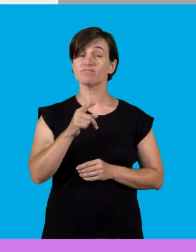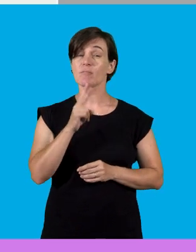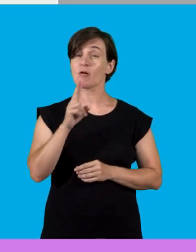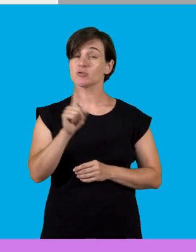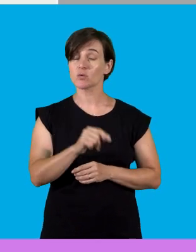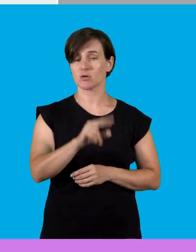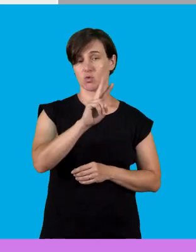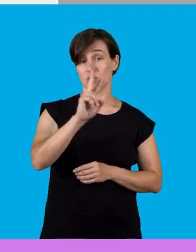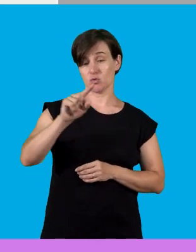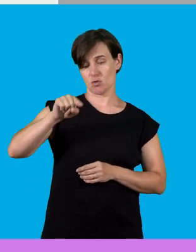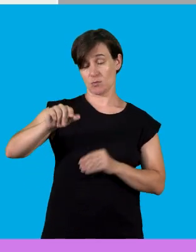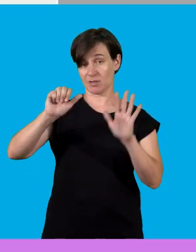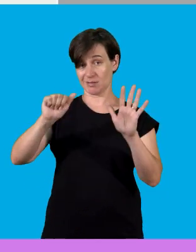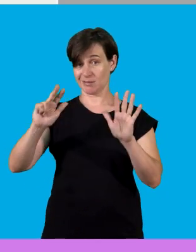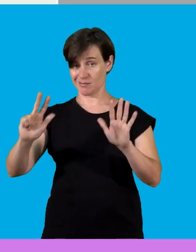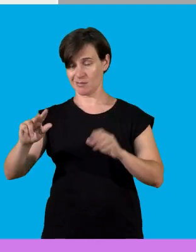that 50 pounds is